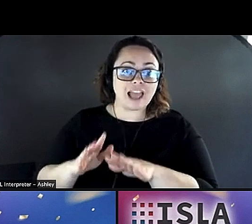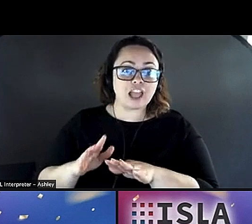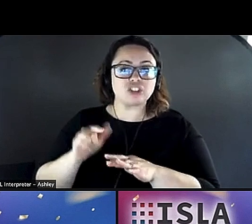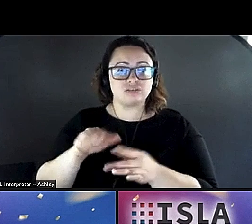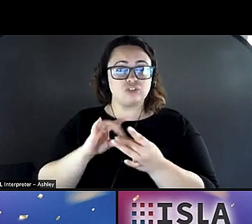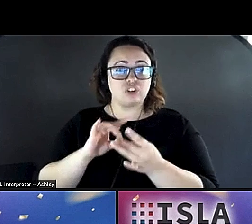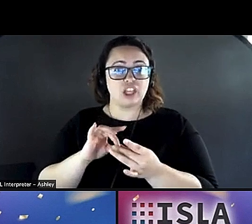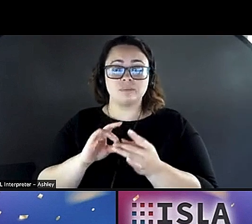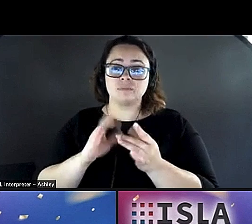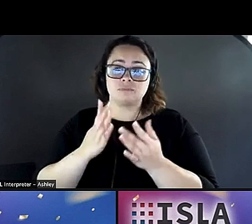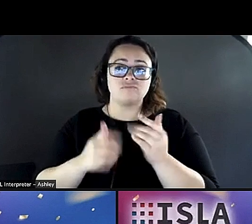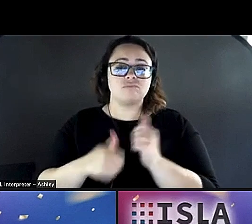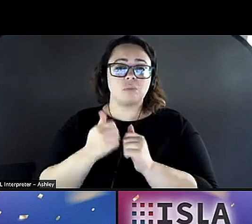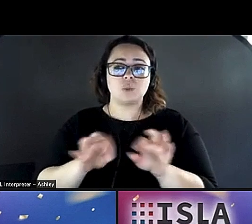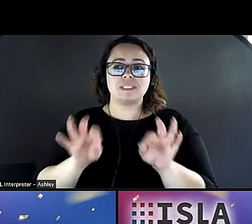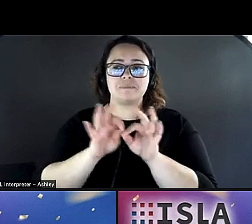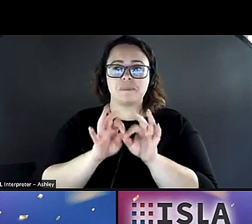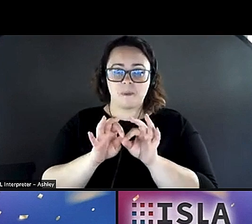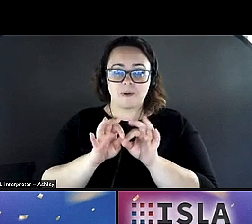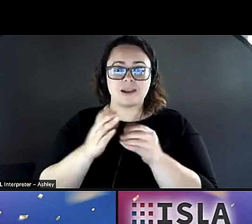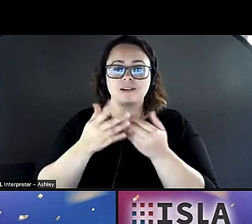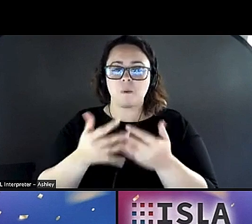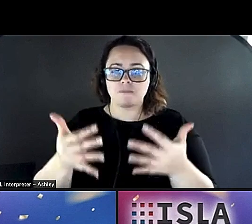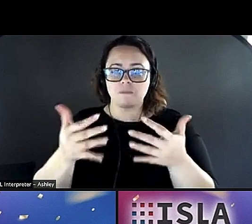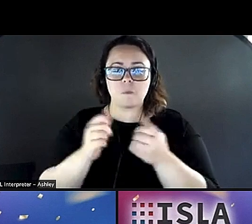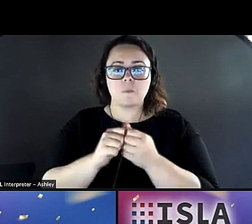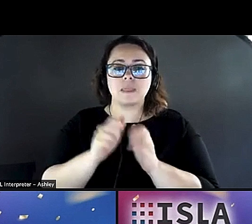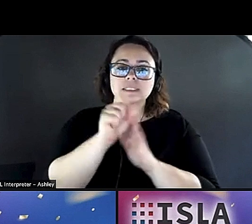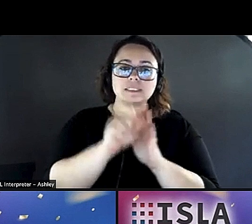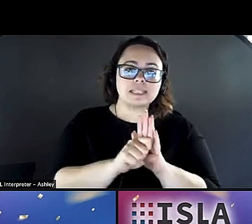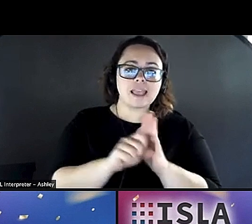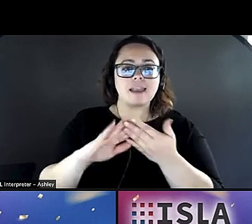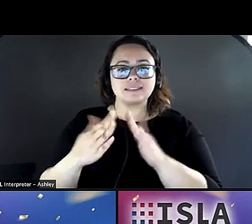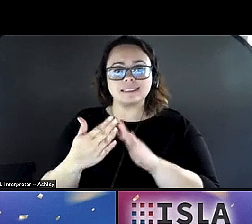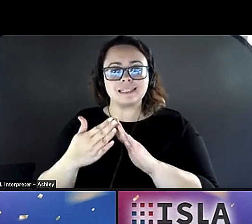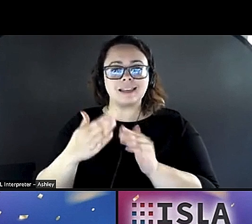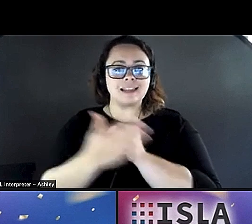most important and beneficial going forward in your state and city and county